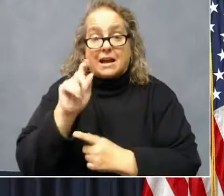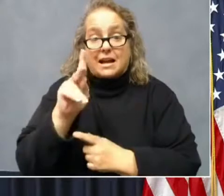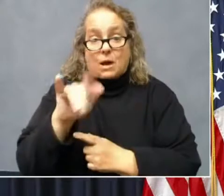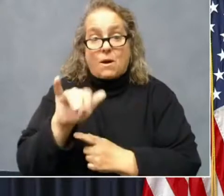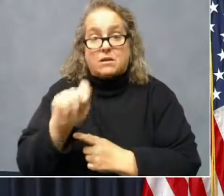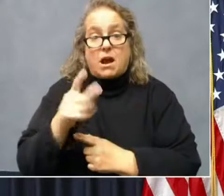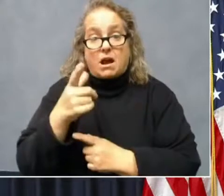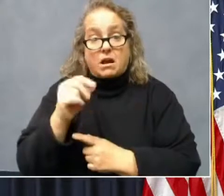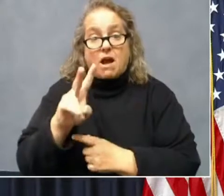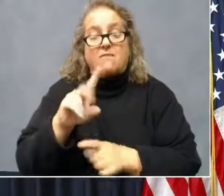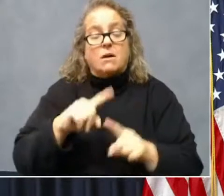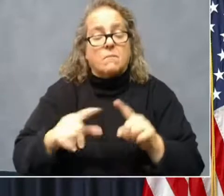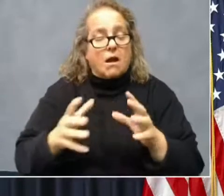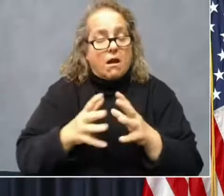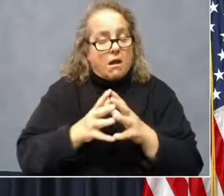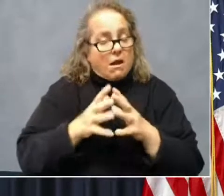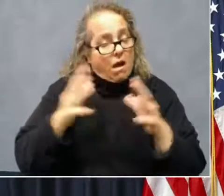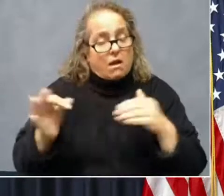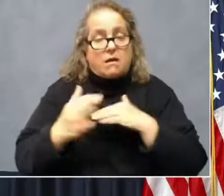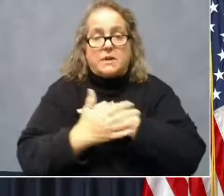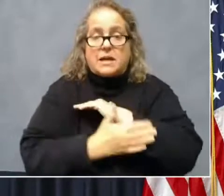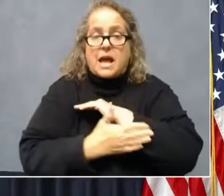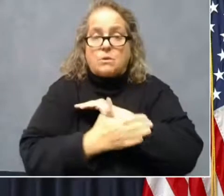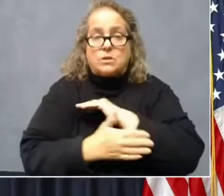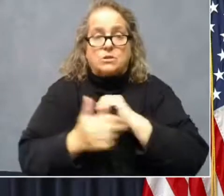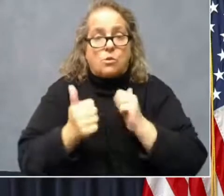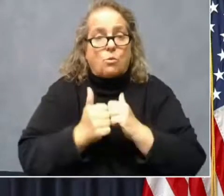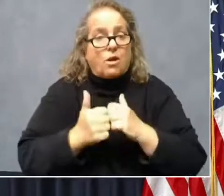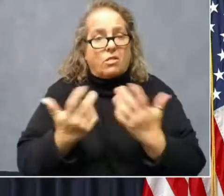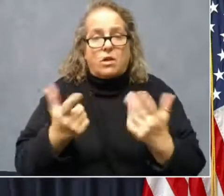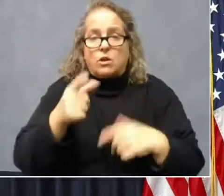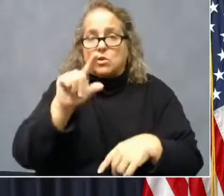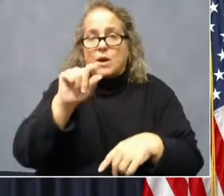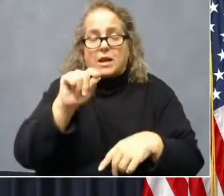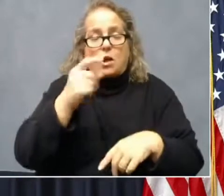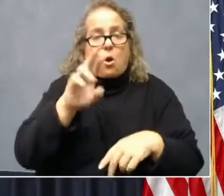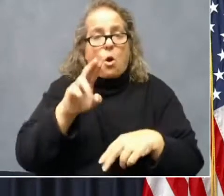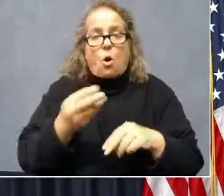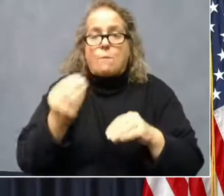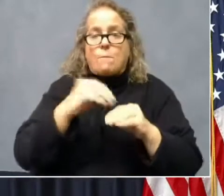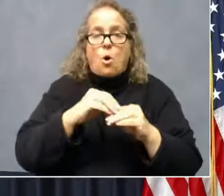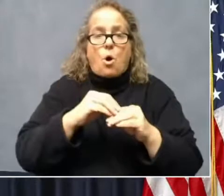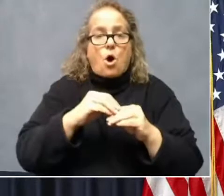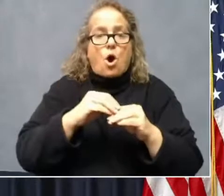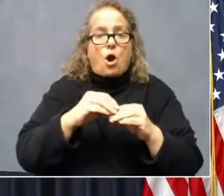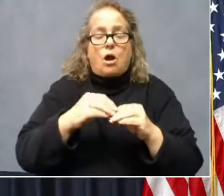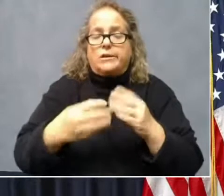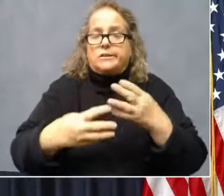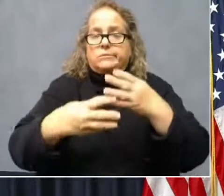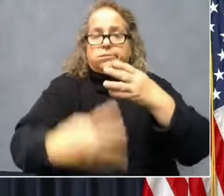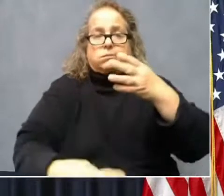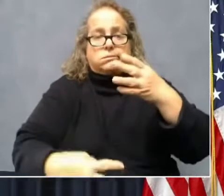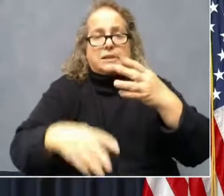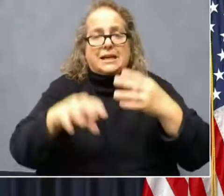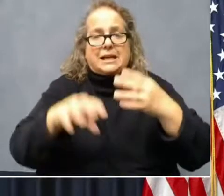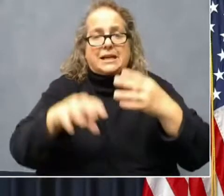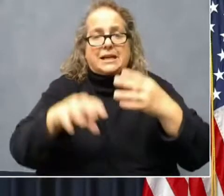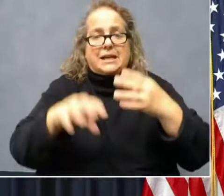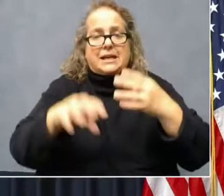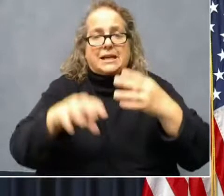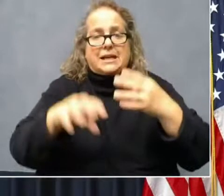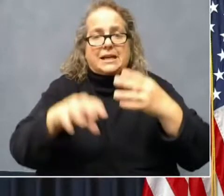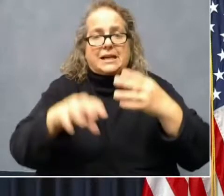A lot of counties with 20 or more cases in all parts of Kentucky. I see east, west, south,